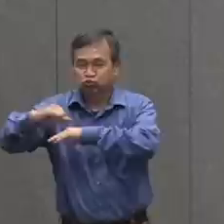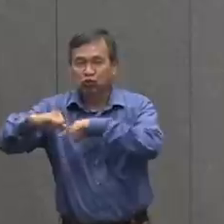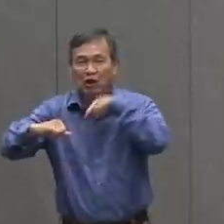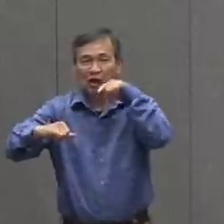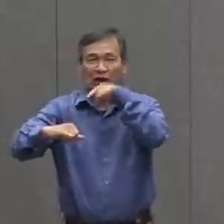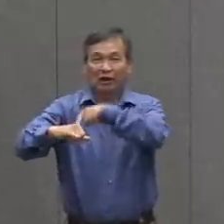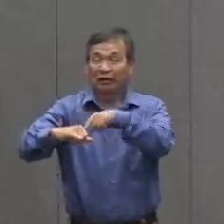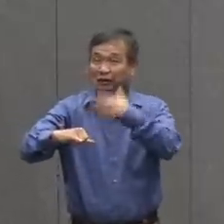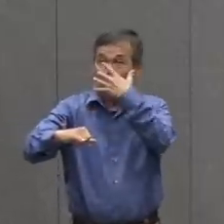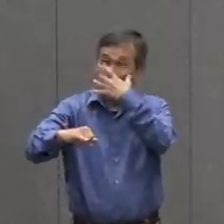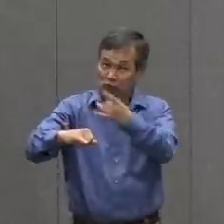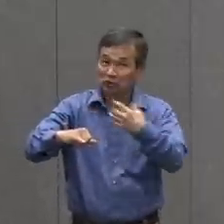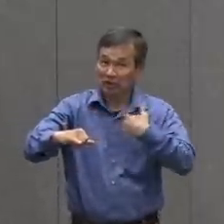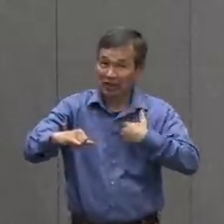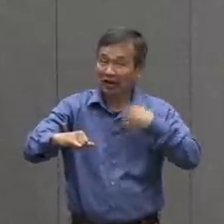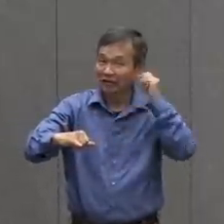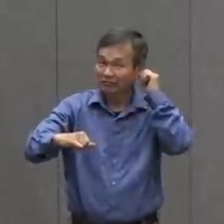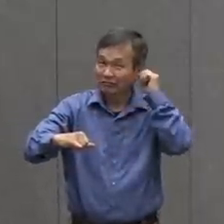Interesting.